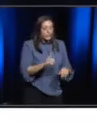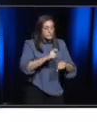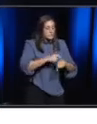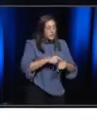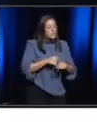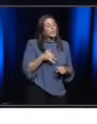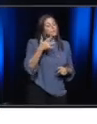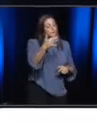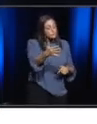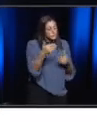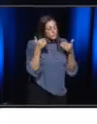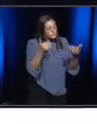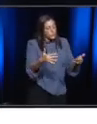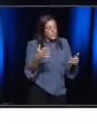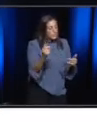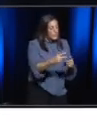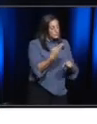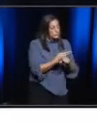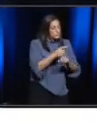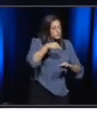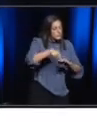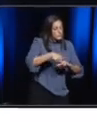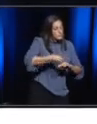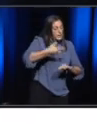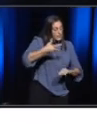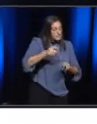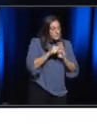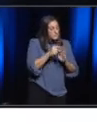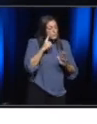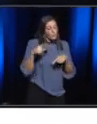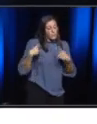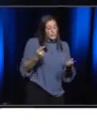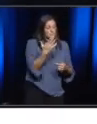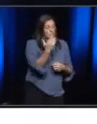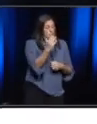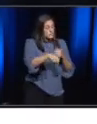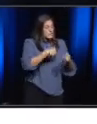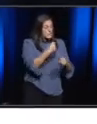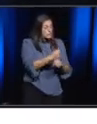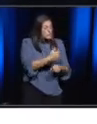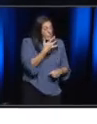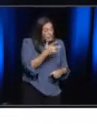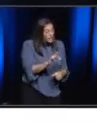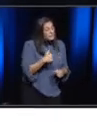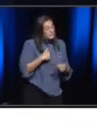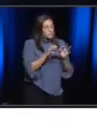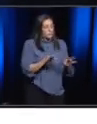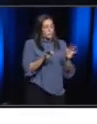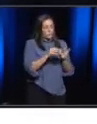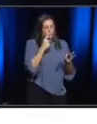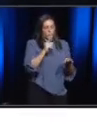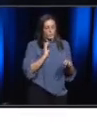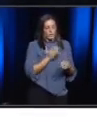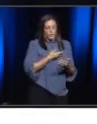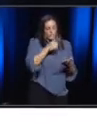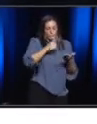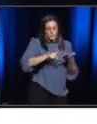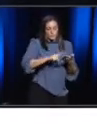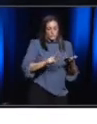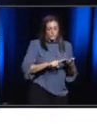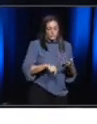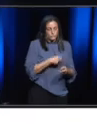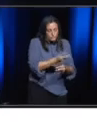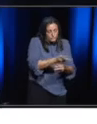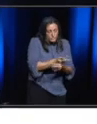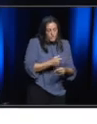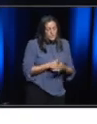returned to using biopsy samples, and for the past 15 years, thankfully, it's been a key research method. So far, we have used that